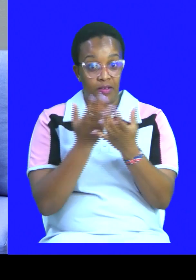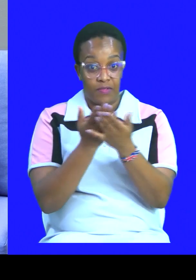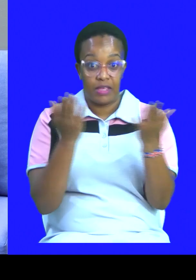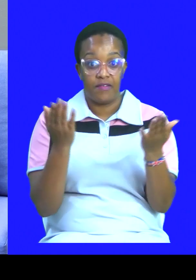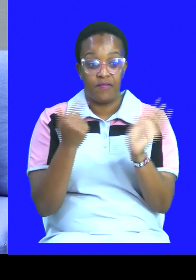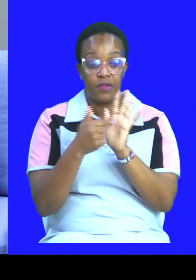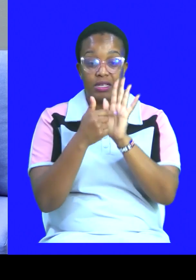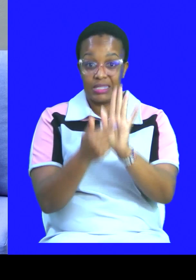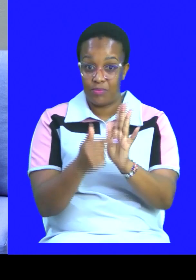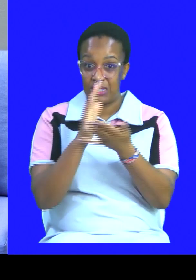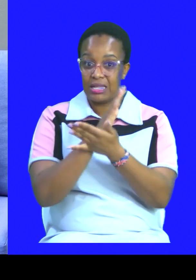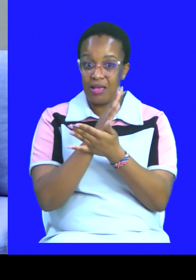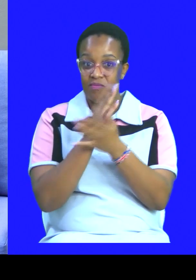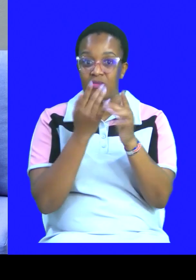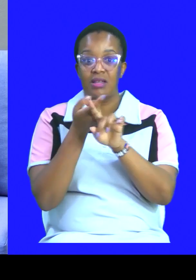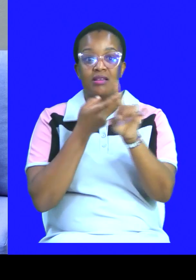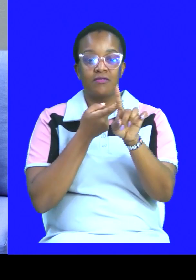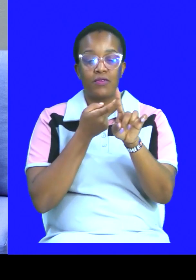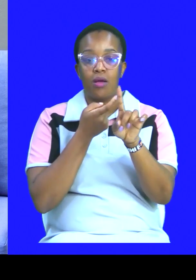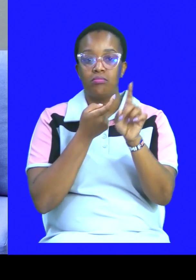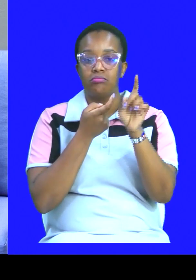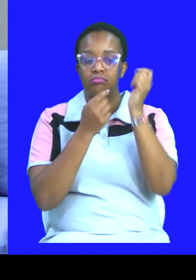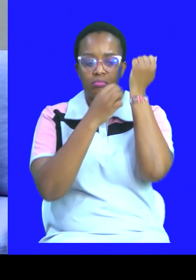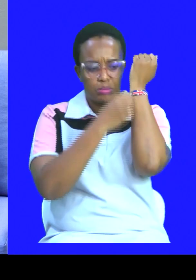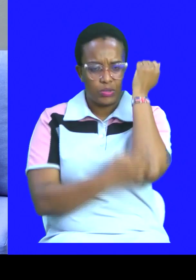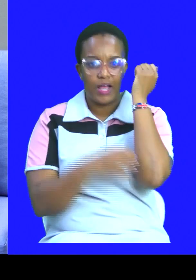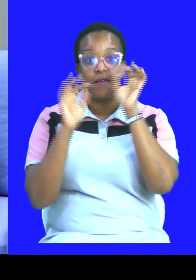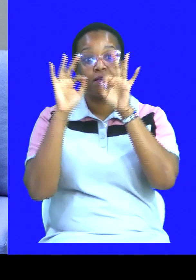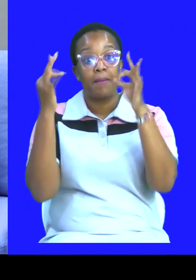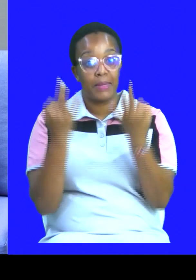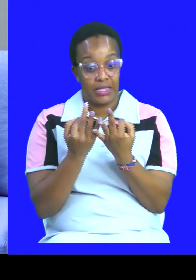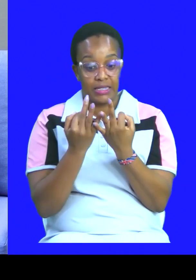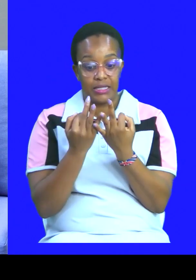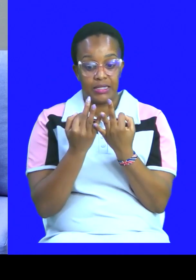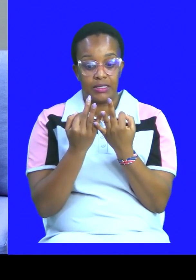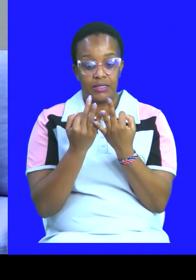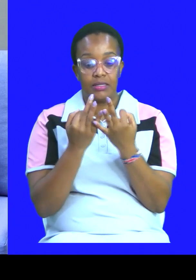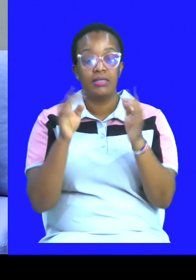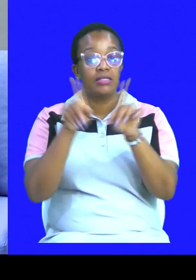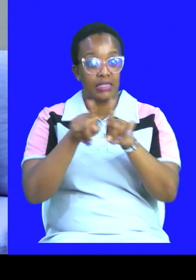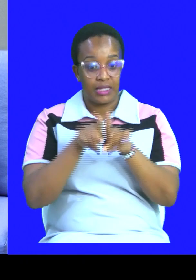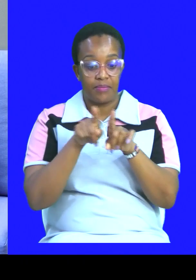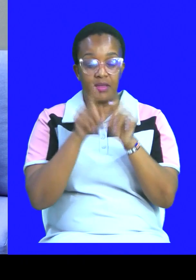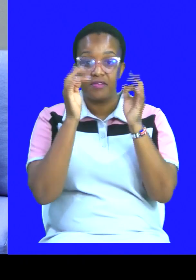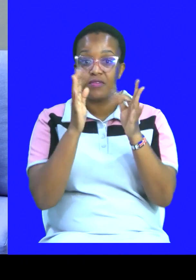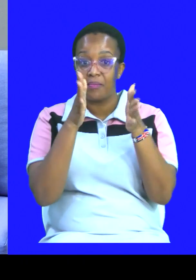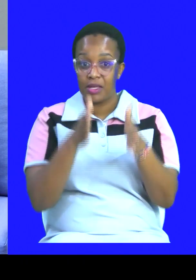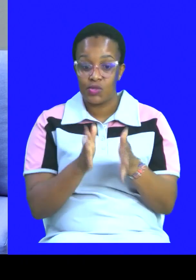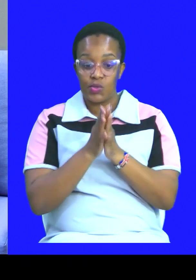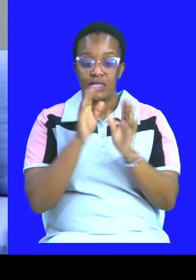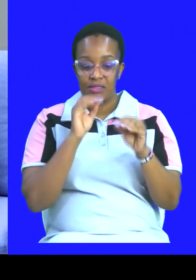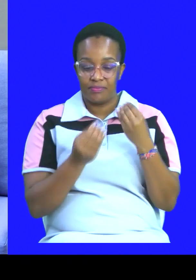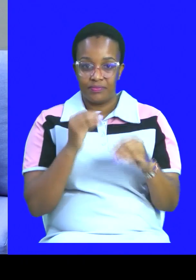a poor family, and then you are a person with disability, you know, those are